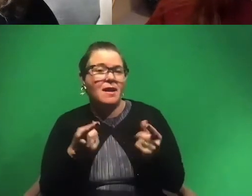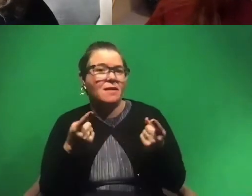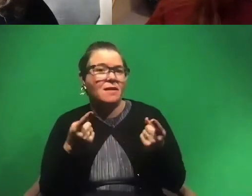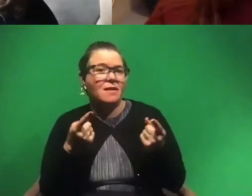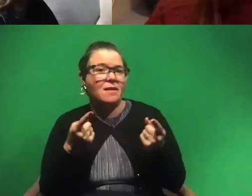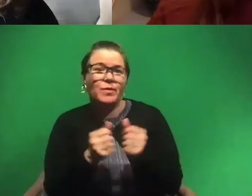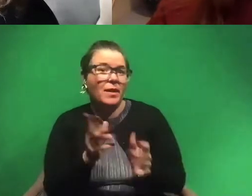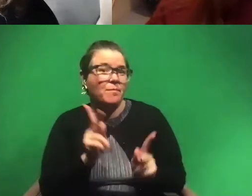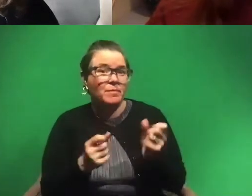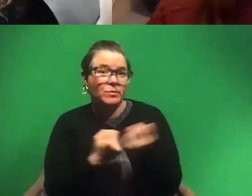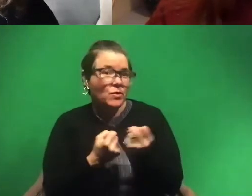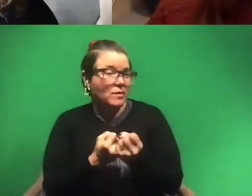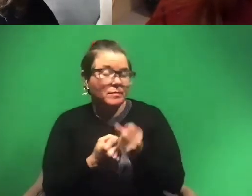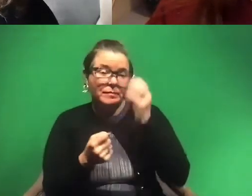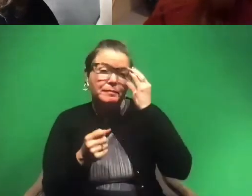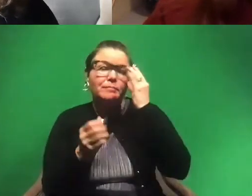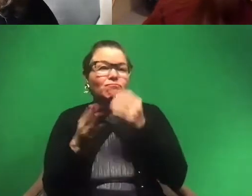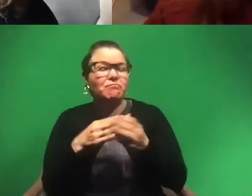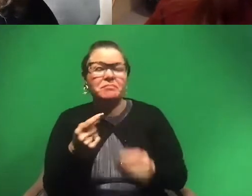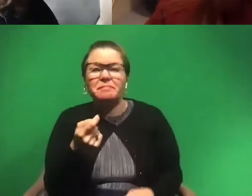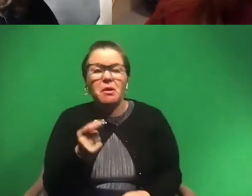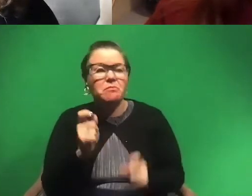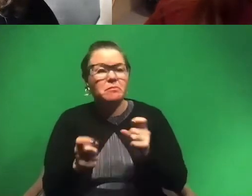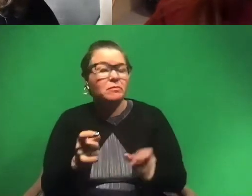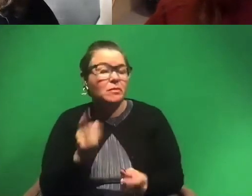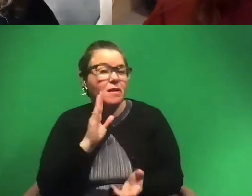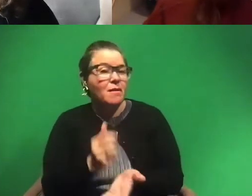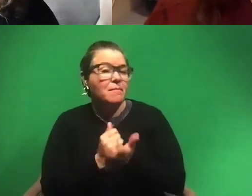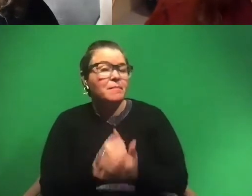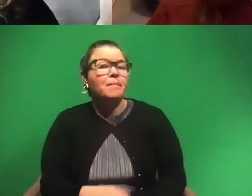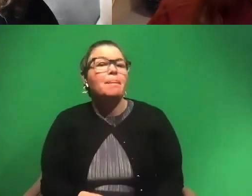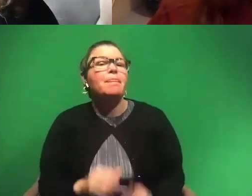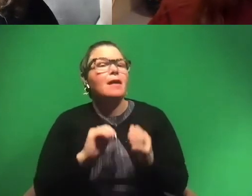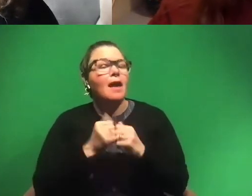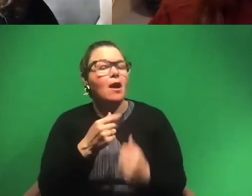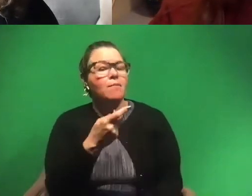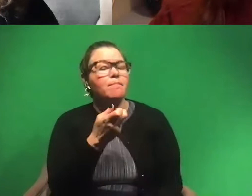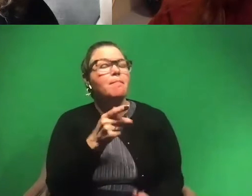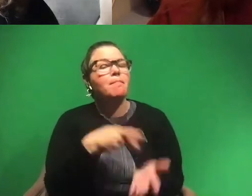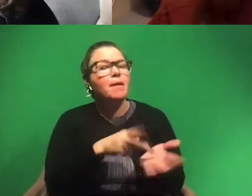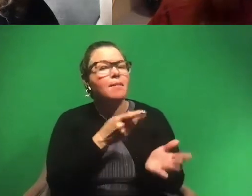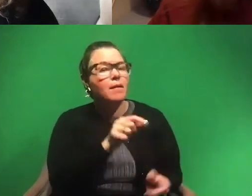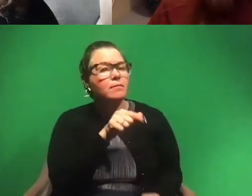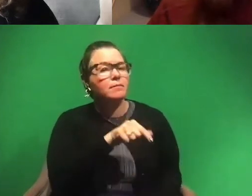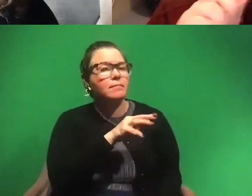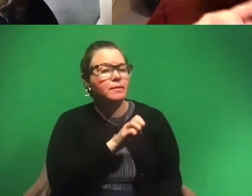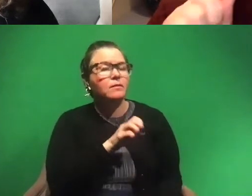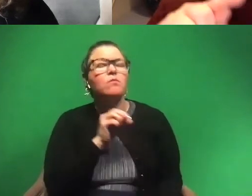us like you. So even small donations are really helpful. You can do that at paypal.me